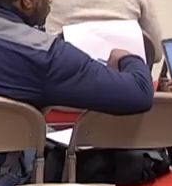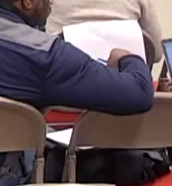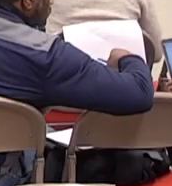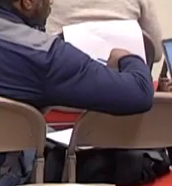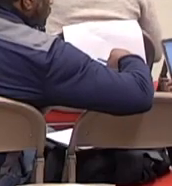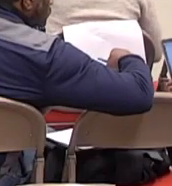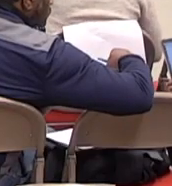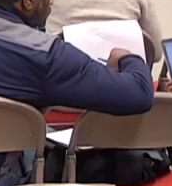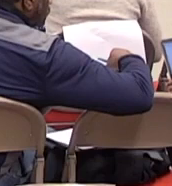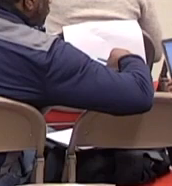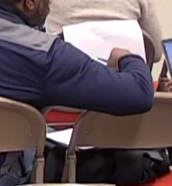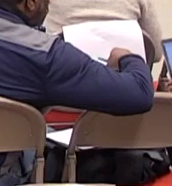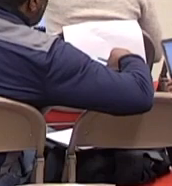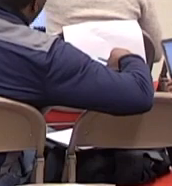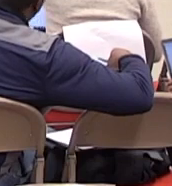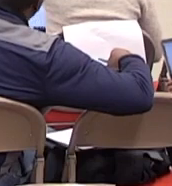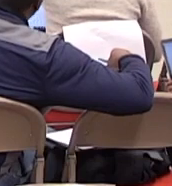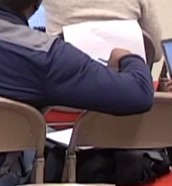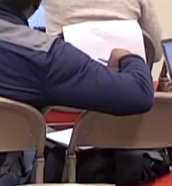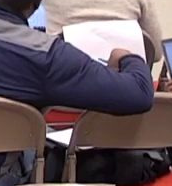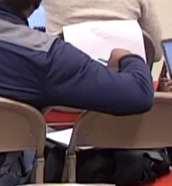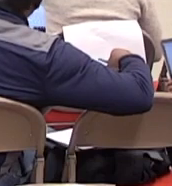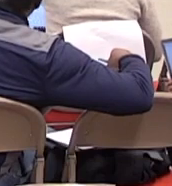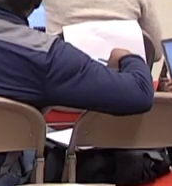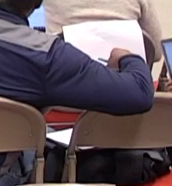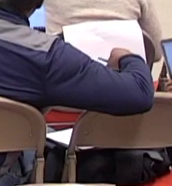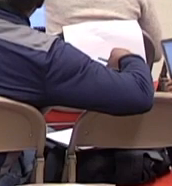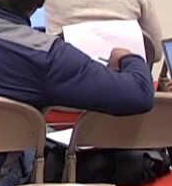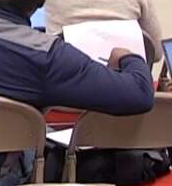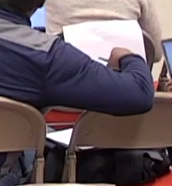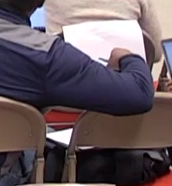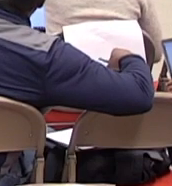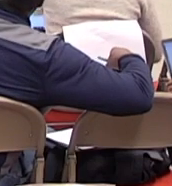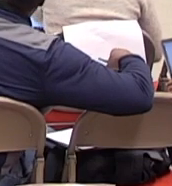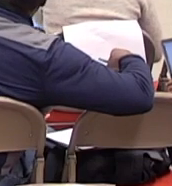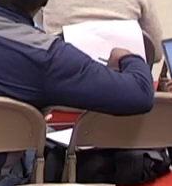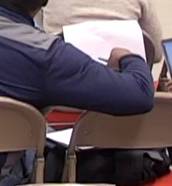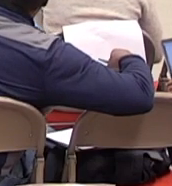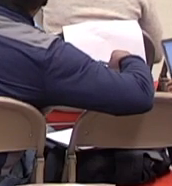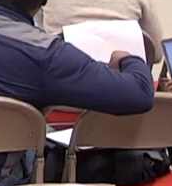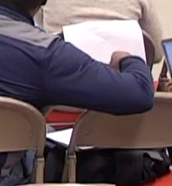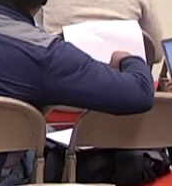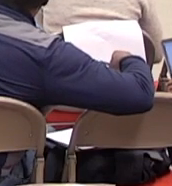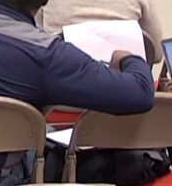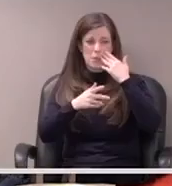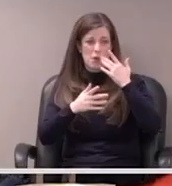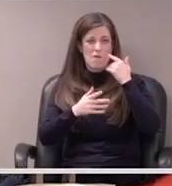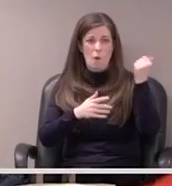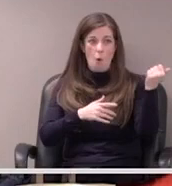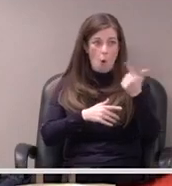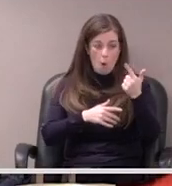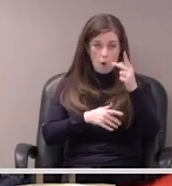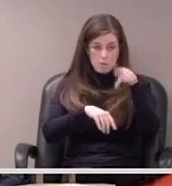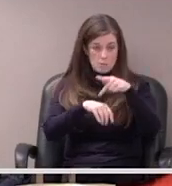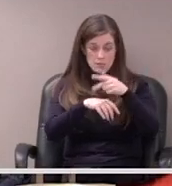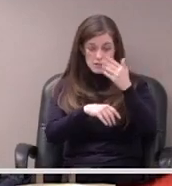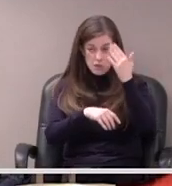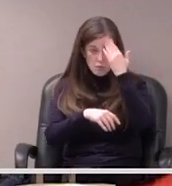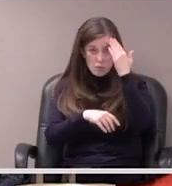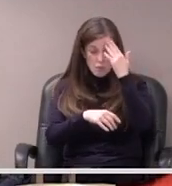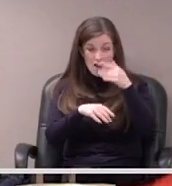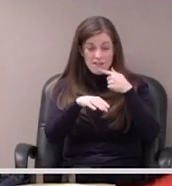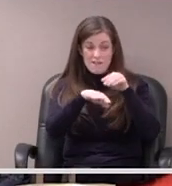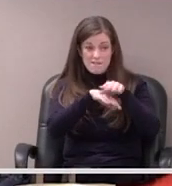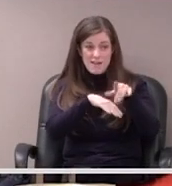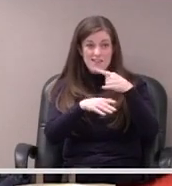sometimes I don't know whether we've had changes in principals, and I don't know whether principals are all aware of the fact that they're, some of